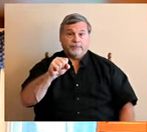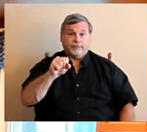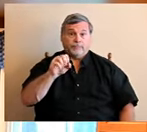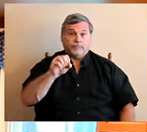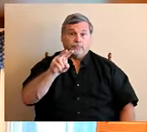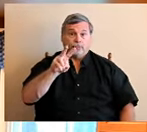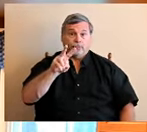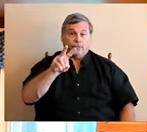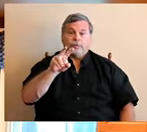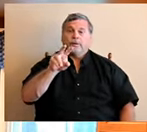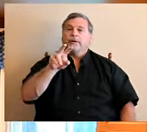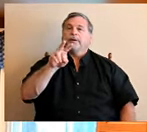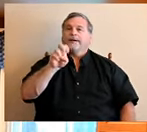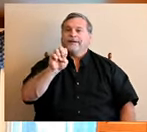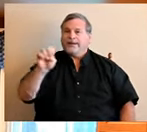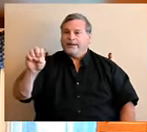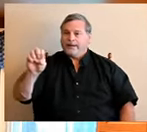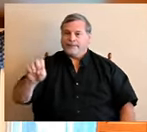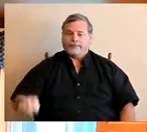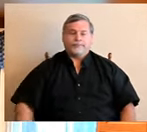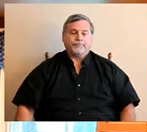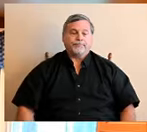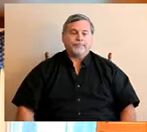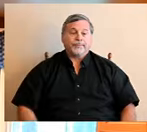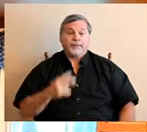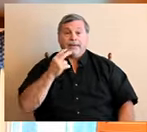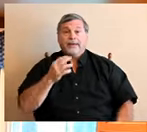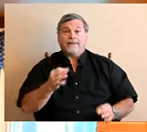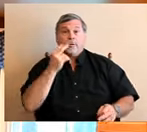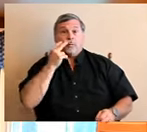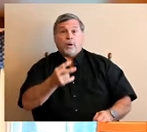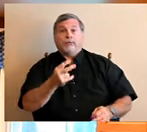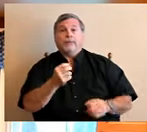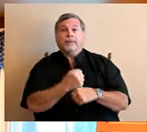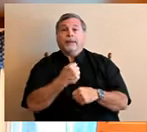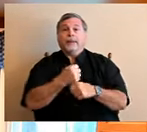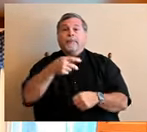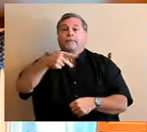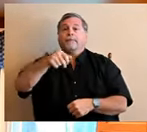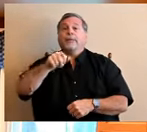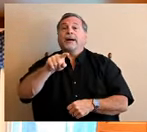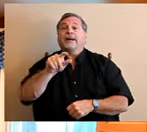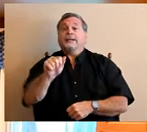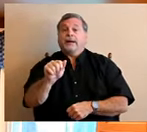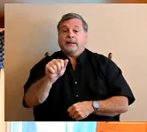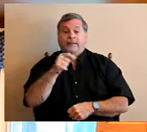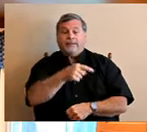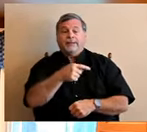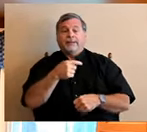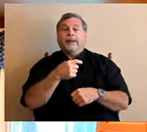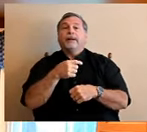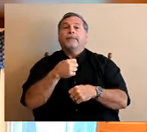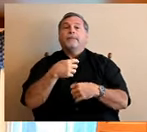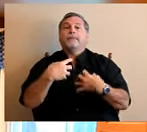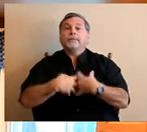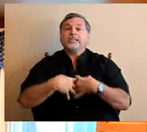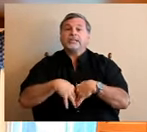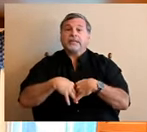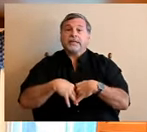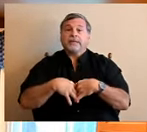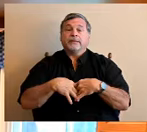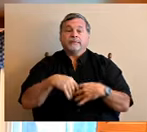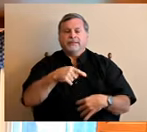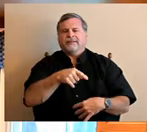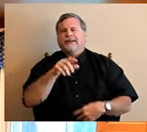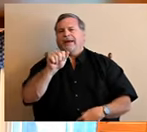vide. If you watched my pasta video, you saw this. This is a pasta maker. This one happens to be